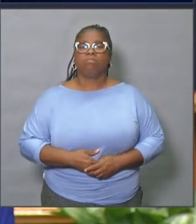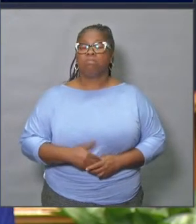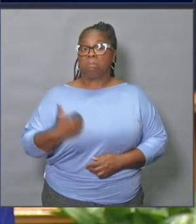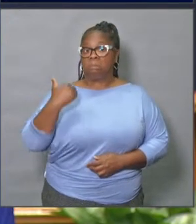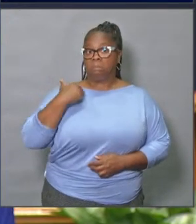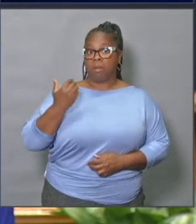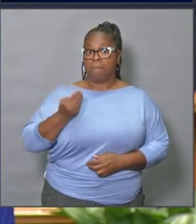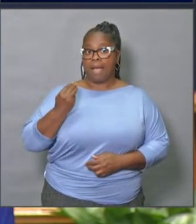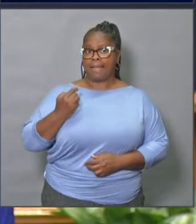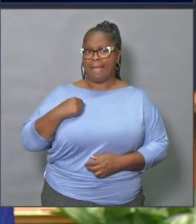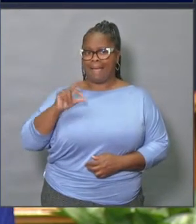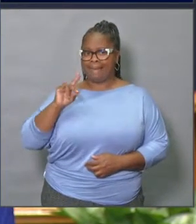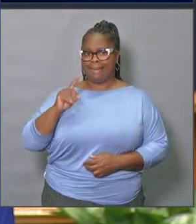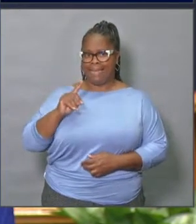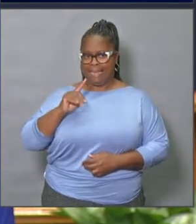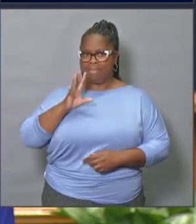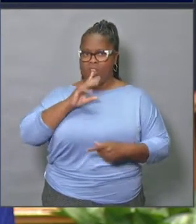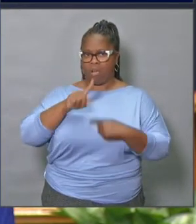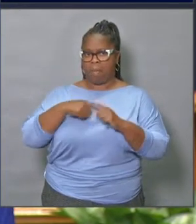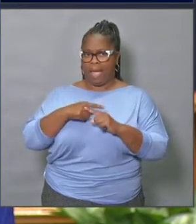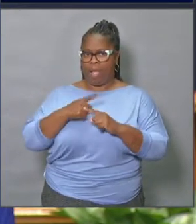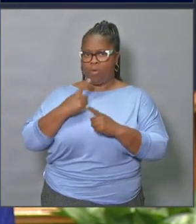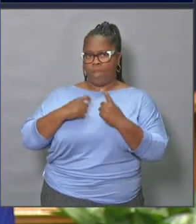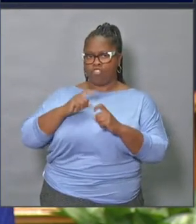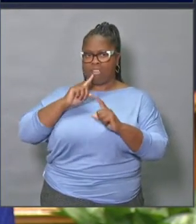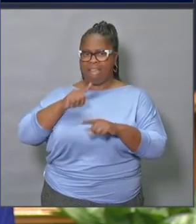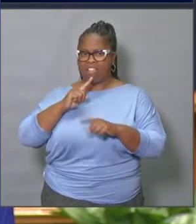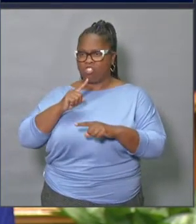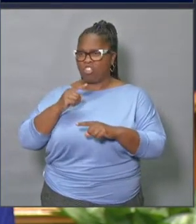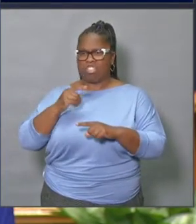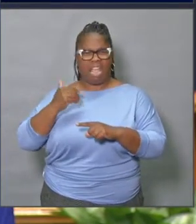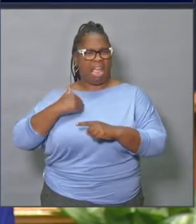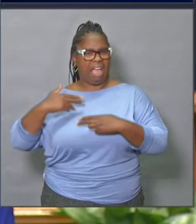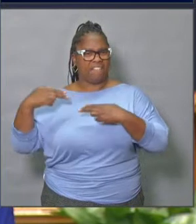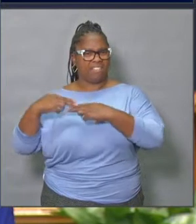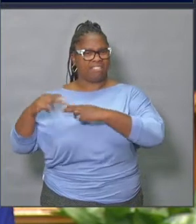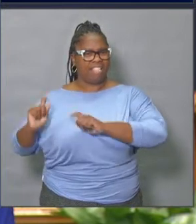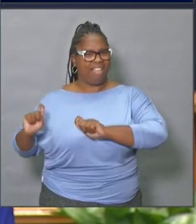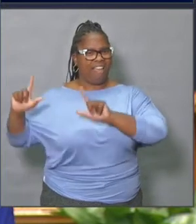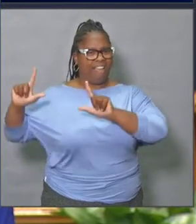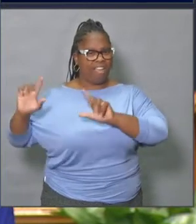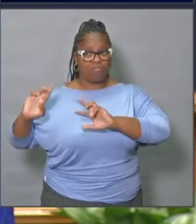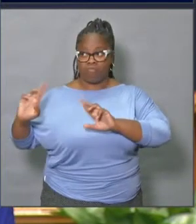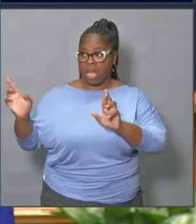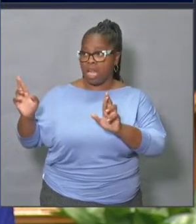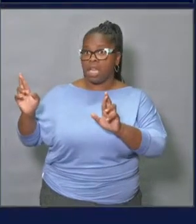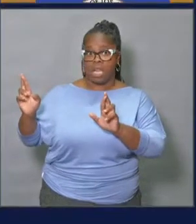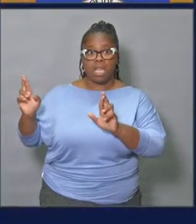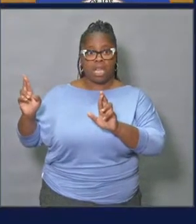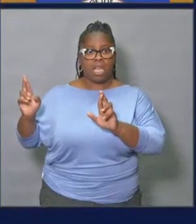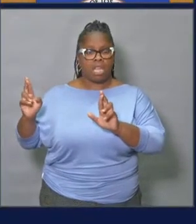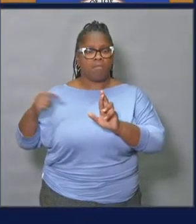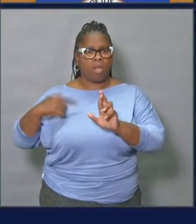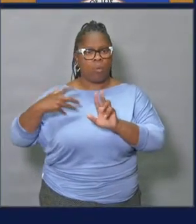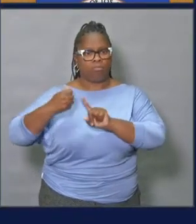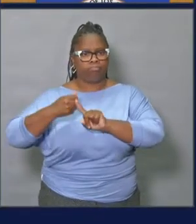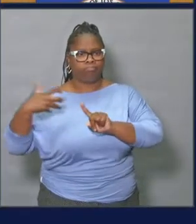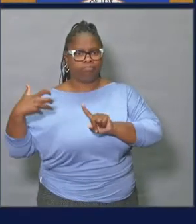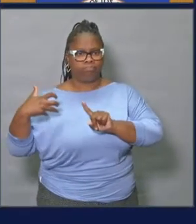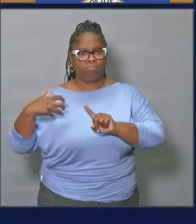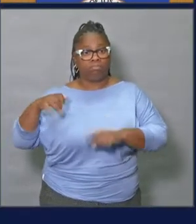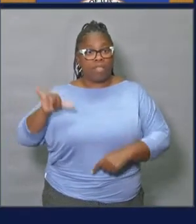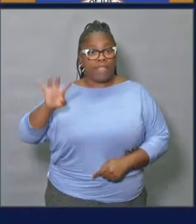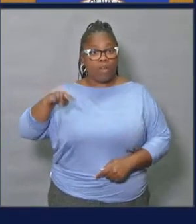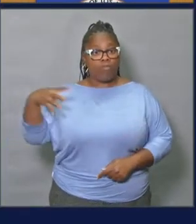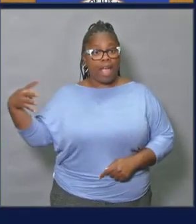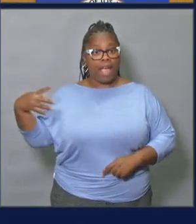on Monday during the question and answer period, and there should be a slide that we could put up. This graph